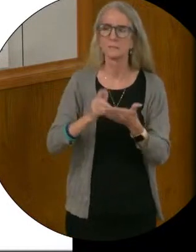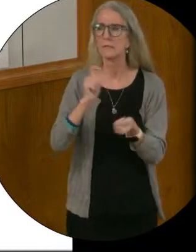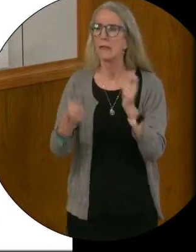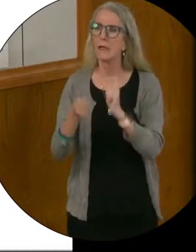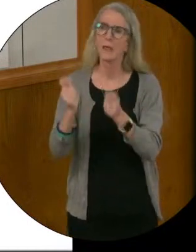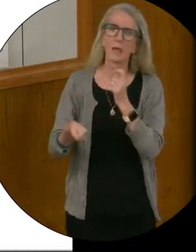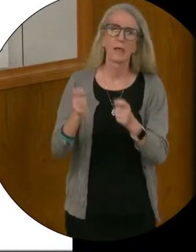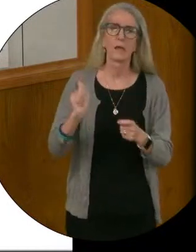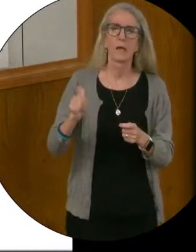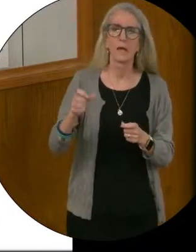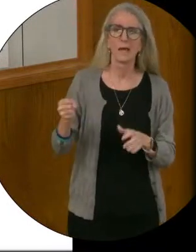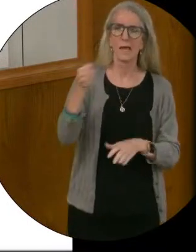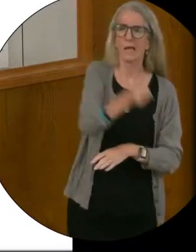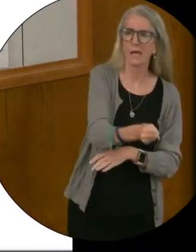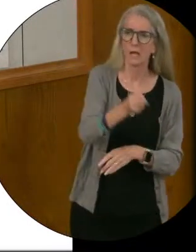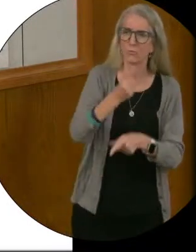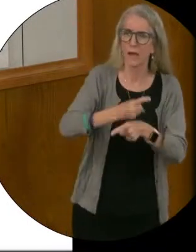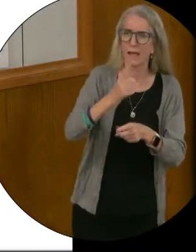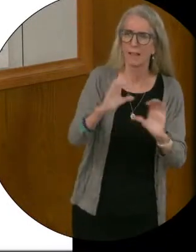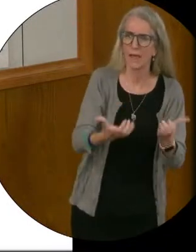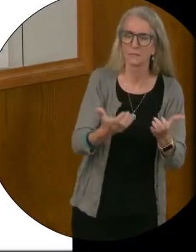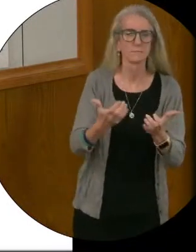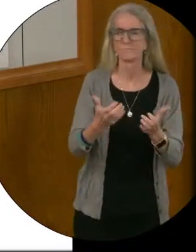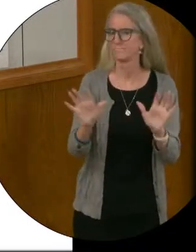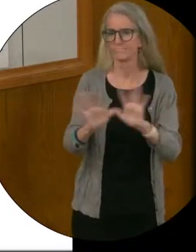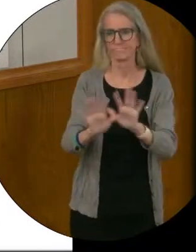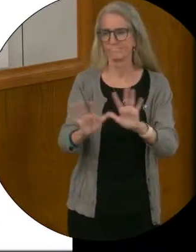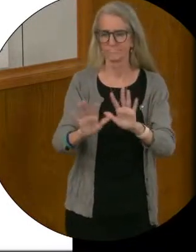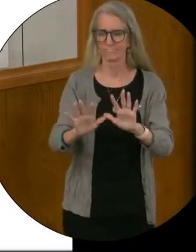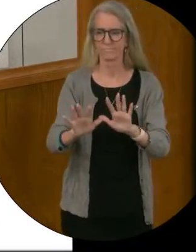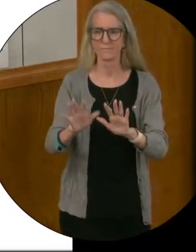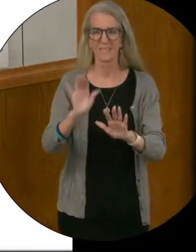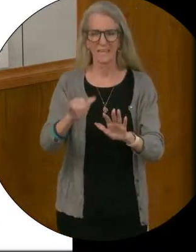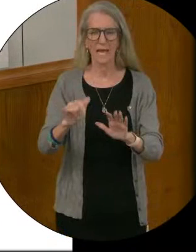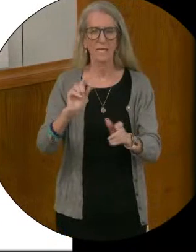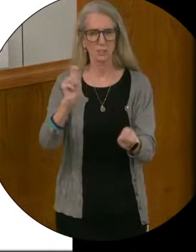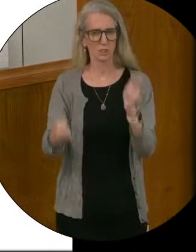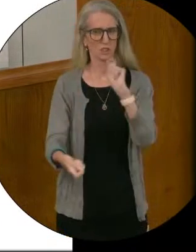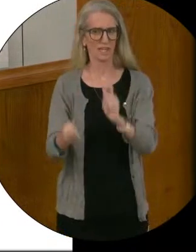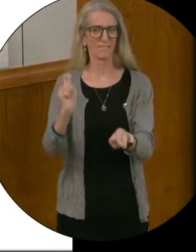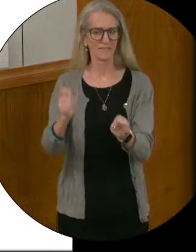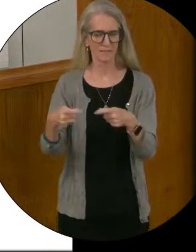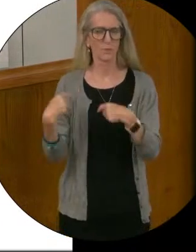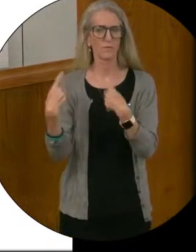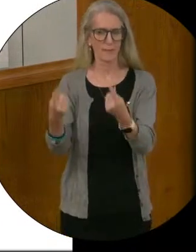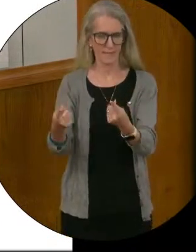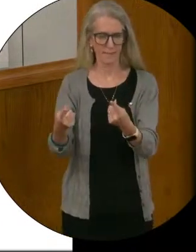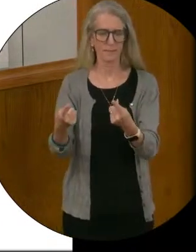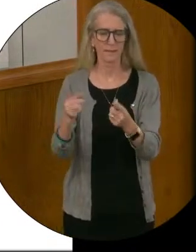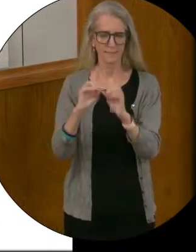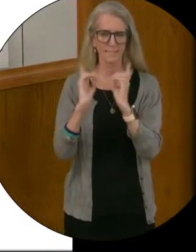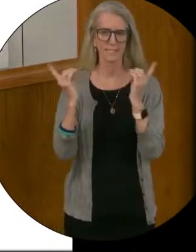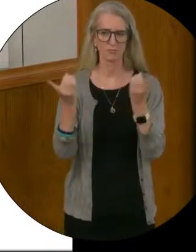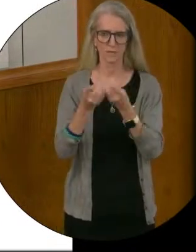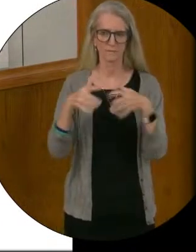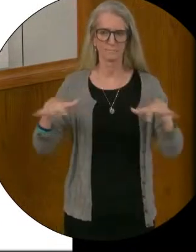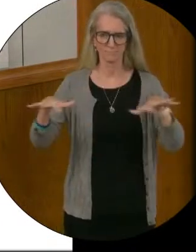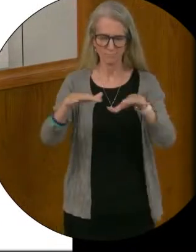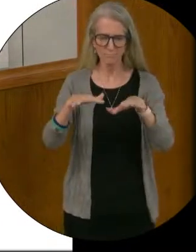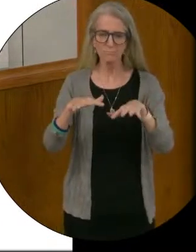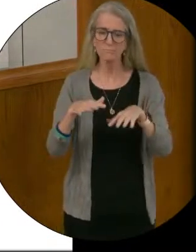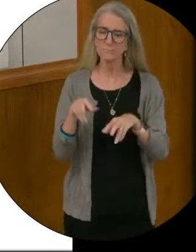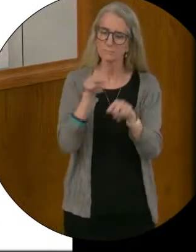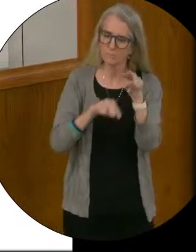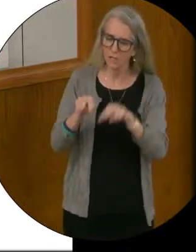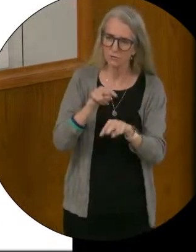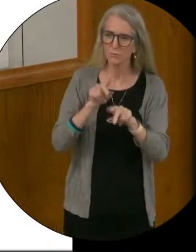put into a class. That's instruction missed. So those have been some real shifts that we've made as a district. And then monitoring and